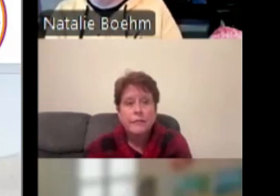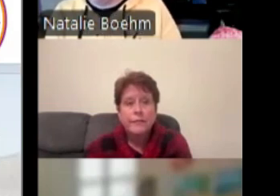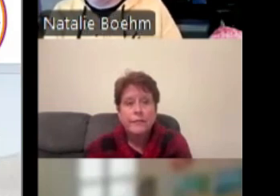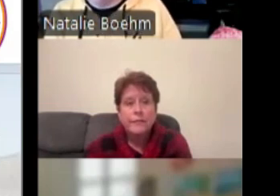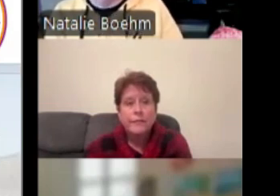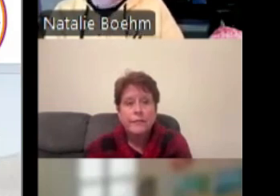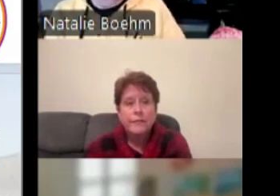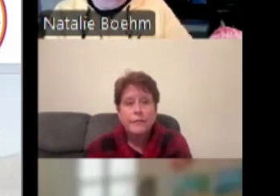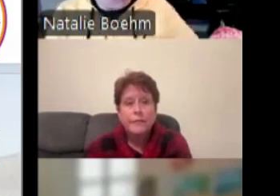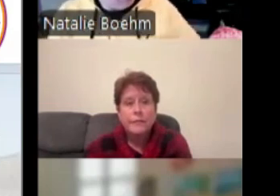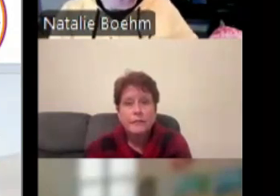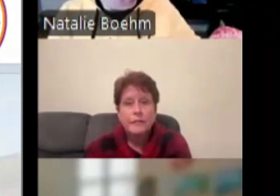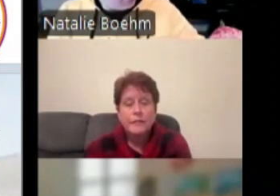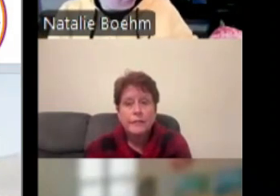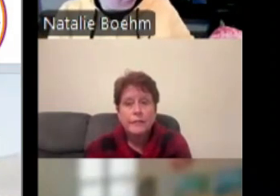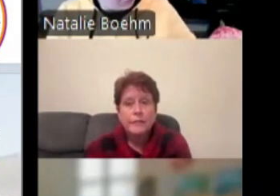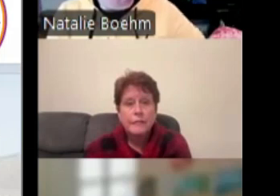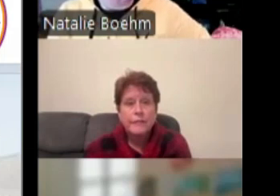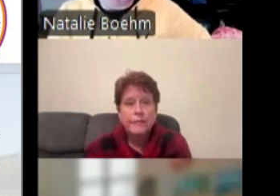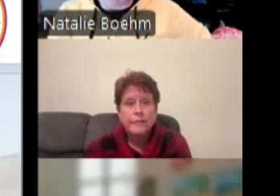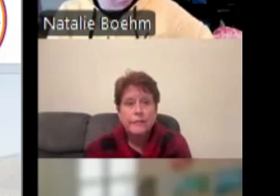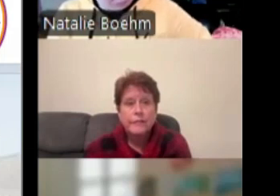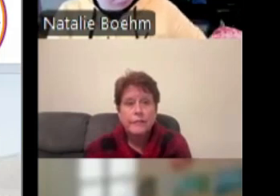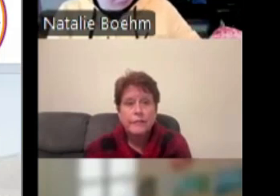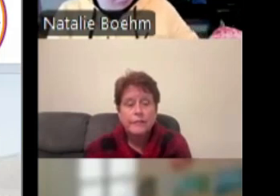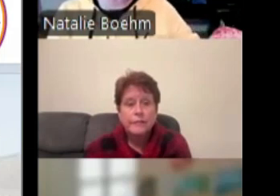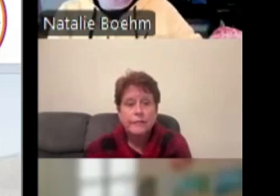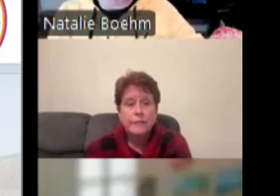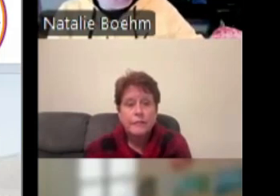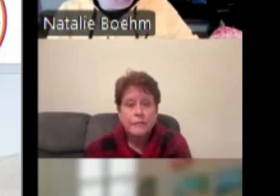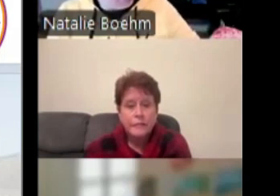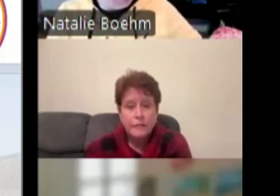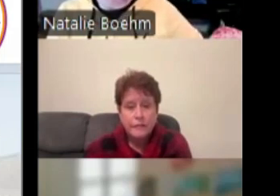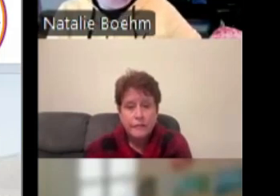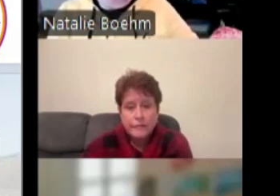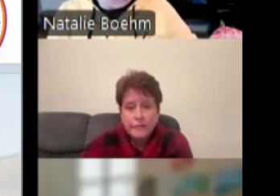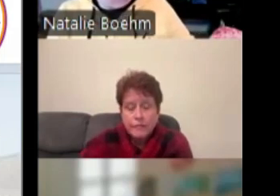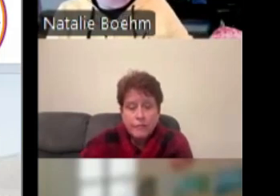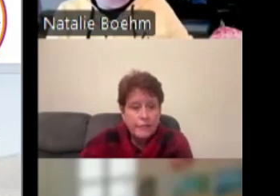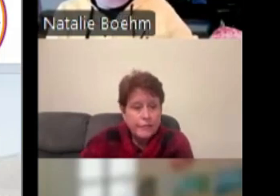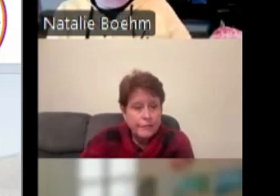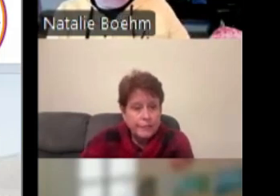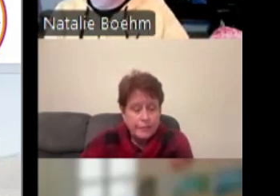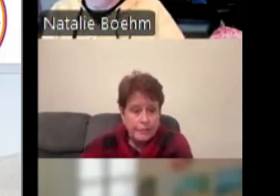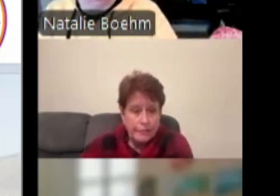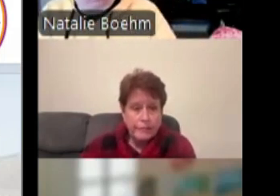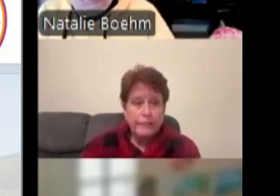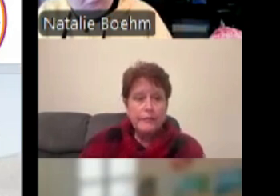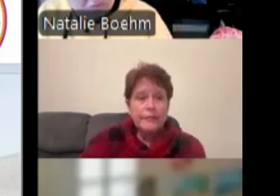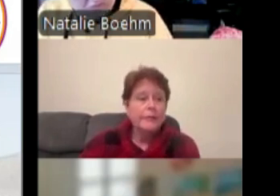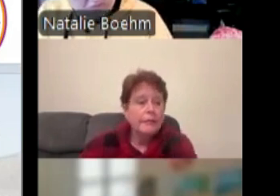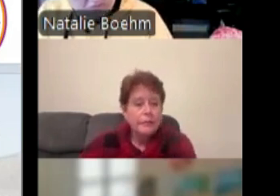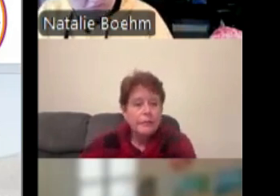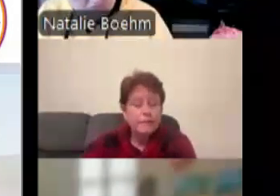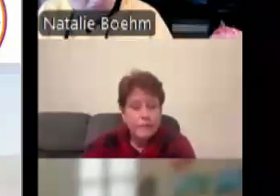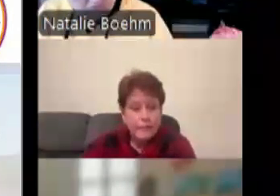University Health System Behavioral Health commits to be respectful to and mindful of tribal sovereignty, culture, and